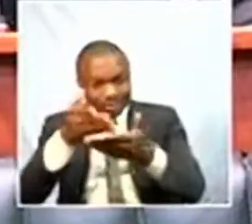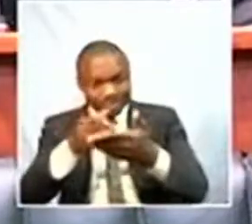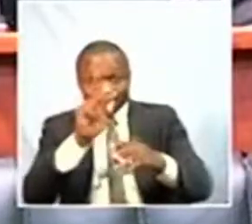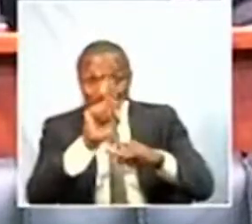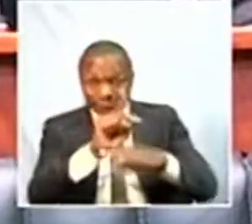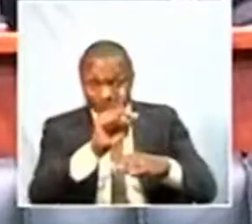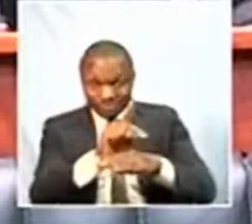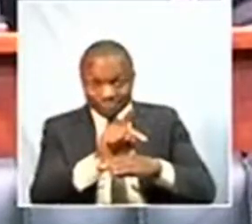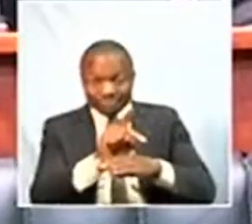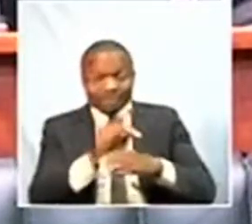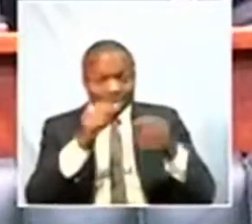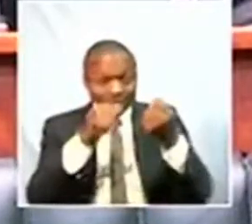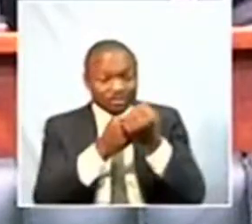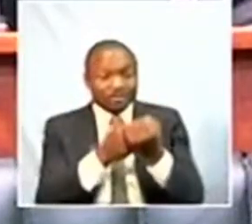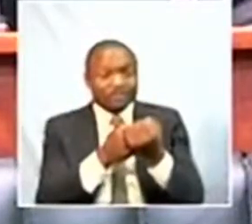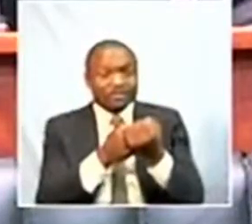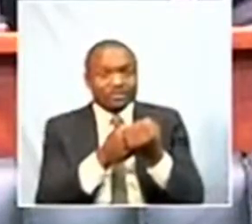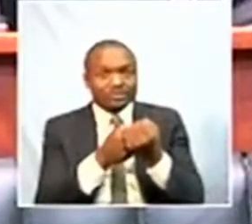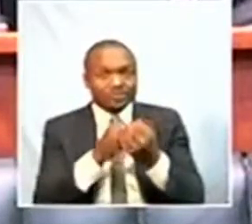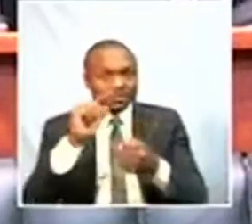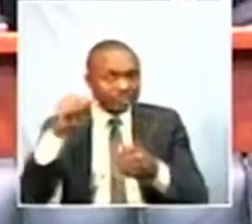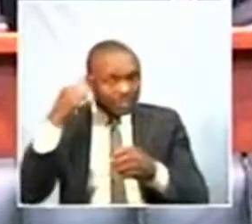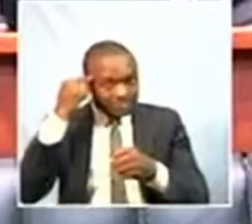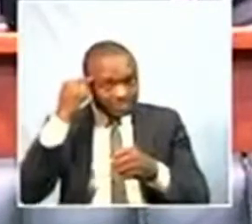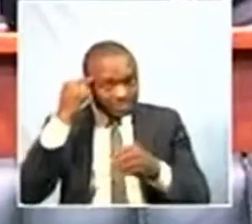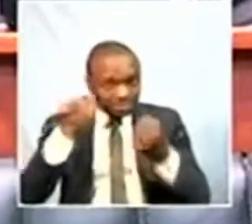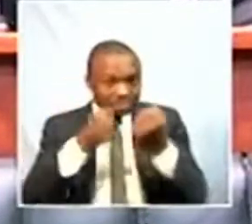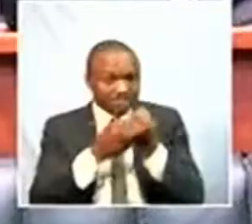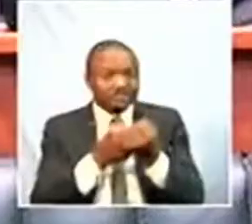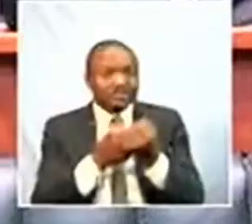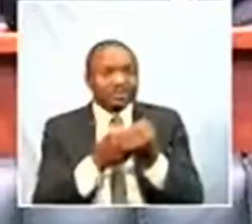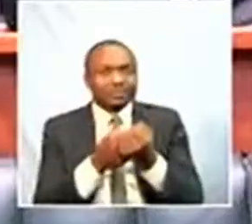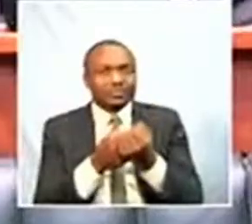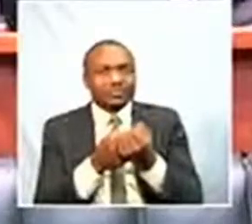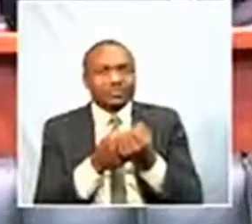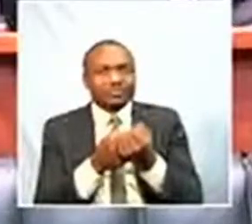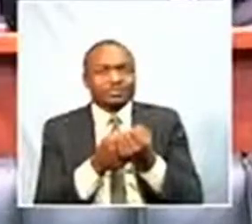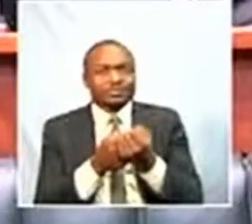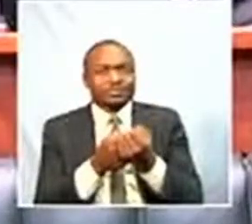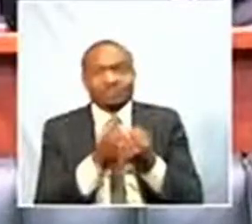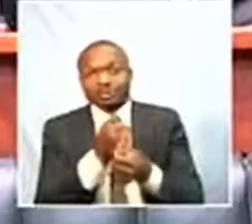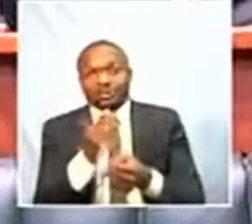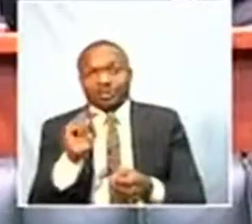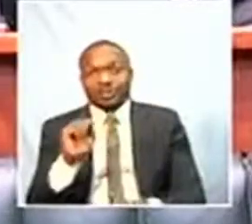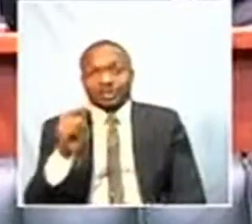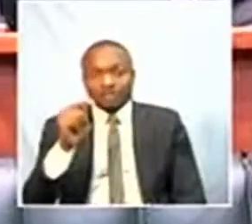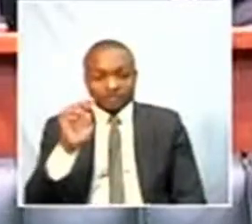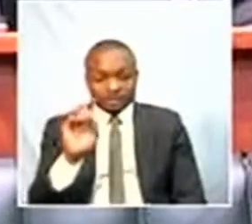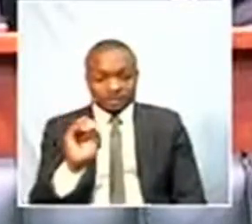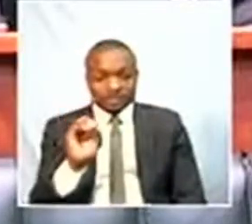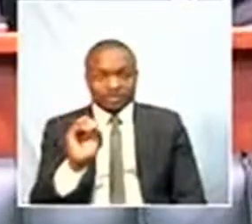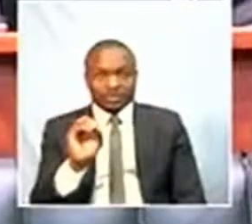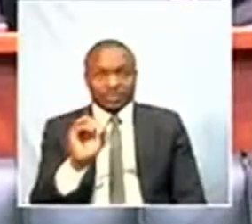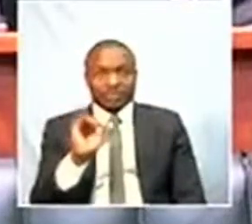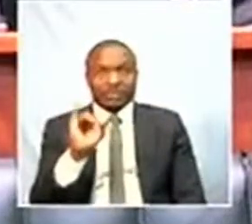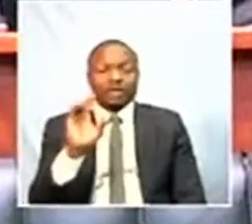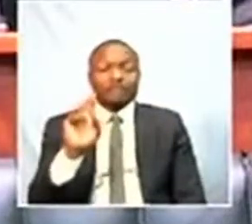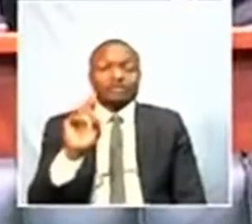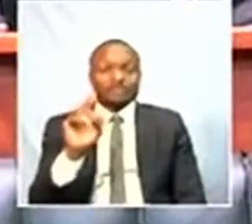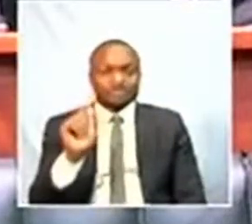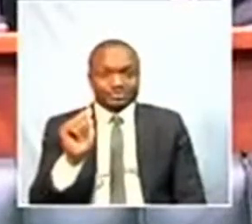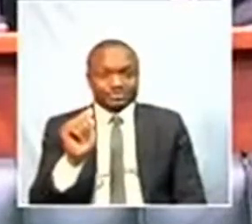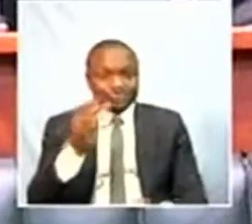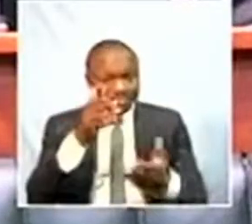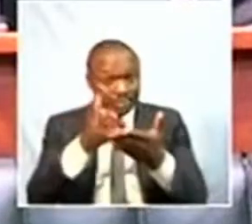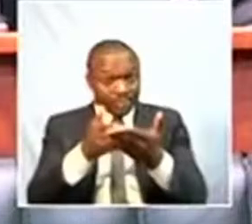is supported by the government and funded by non-governmental organizations such as IDA.